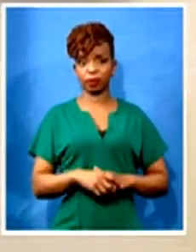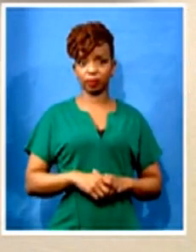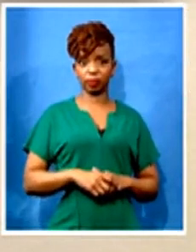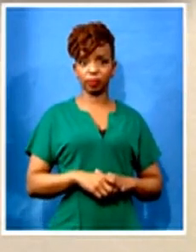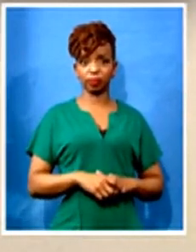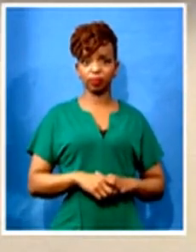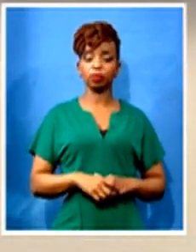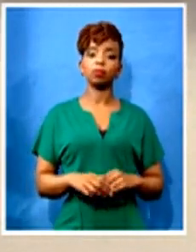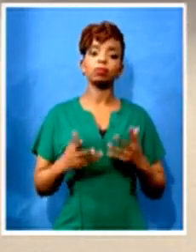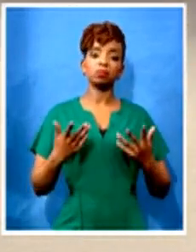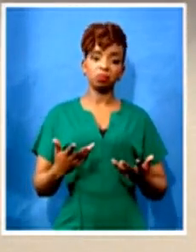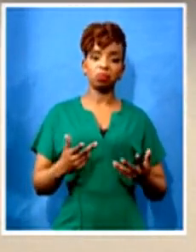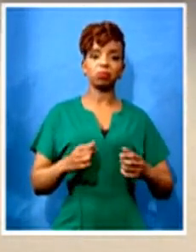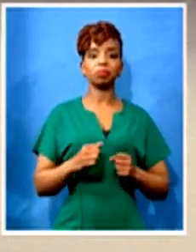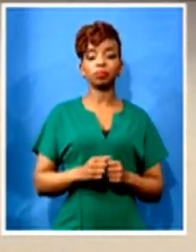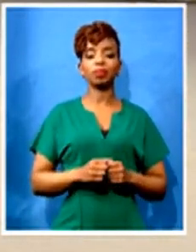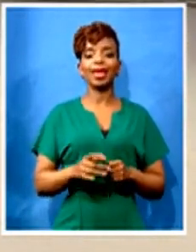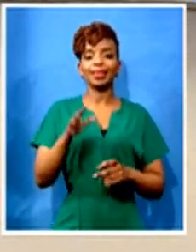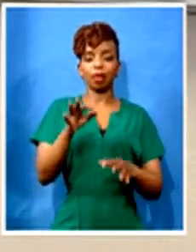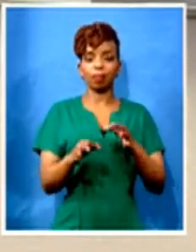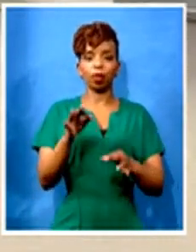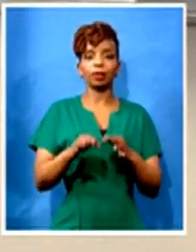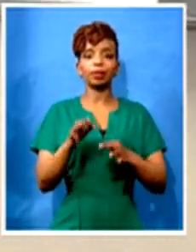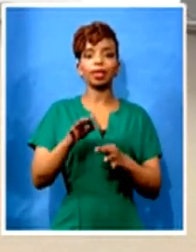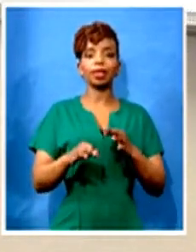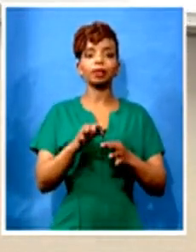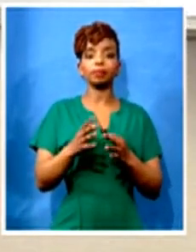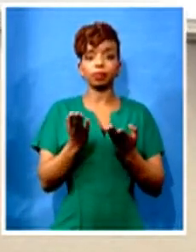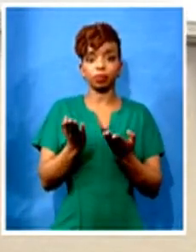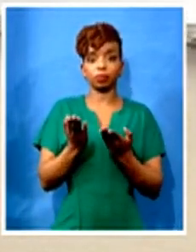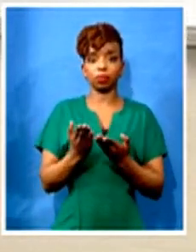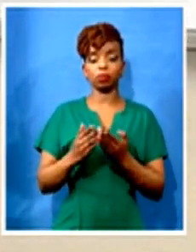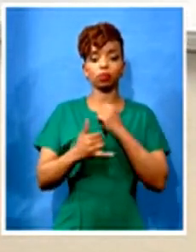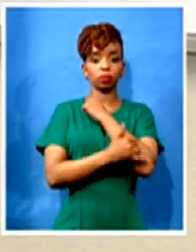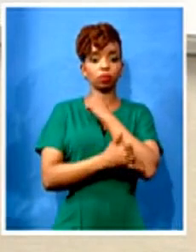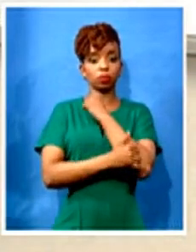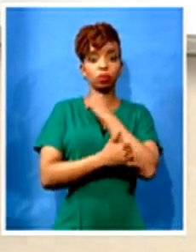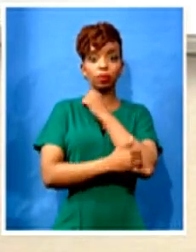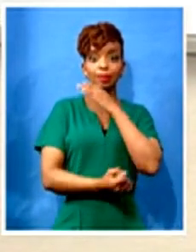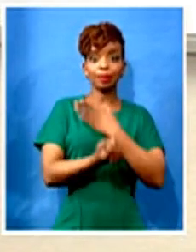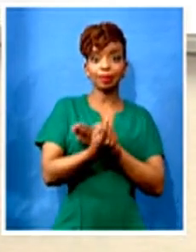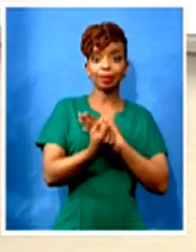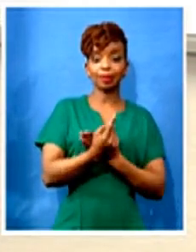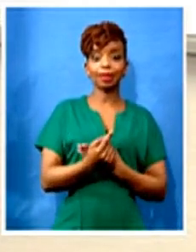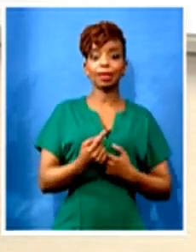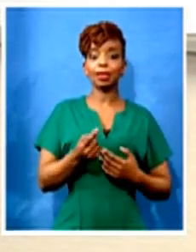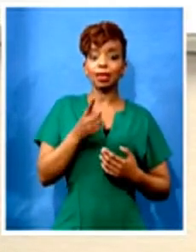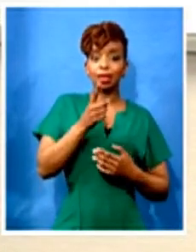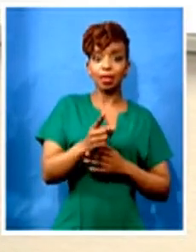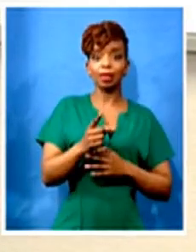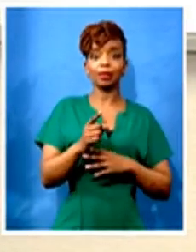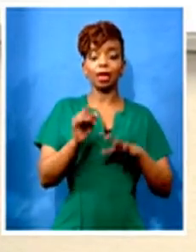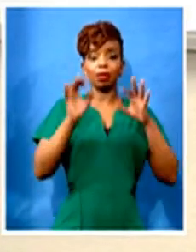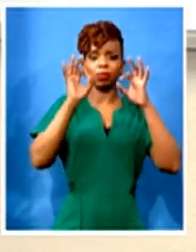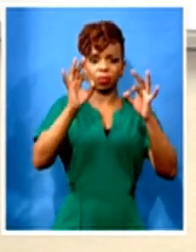arena in the country of their host. It was undiplomatic for a high commissioner to engage in a tussle with